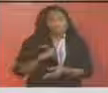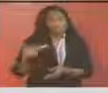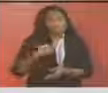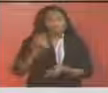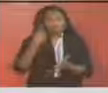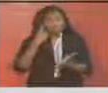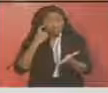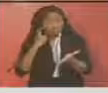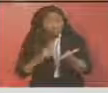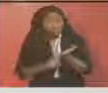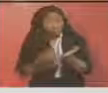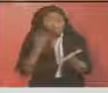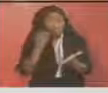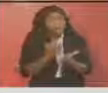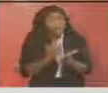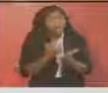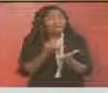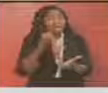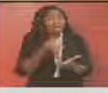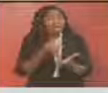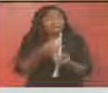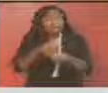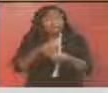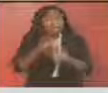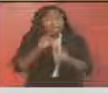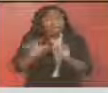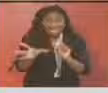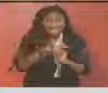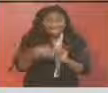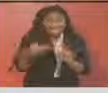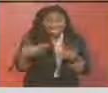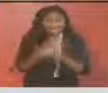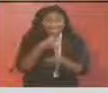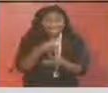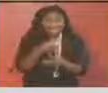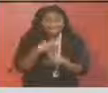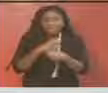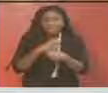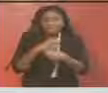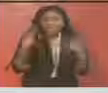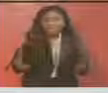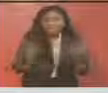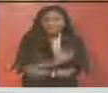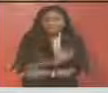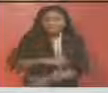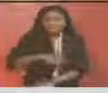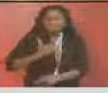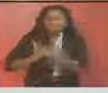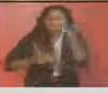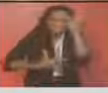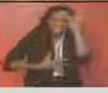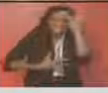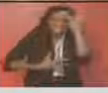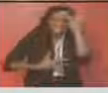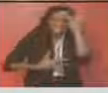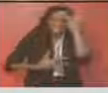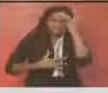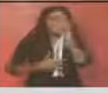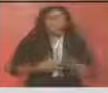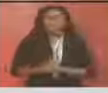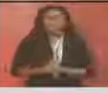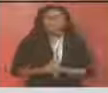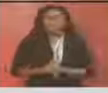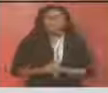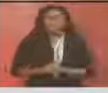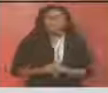that this variant causes more severe disease. Now, using genome sequencing, we detected this variant in samples